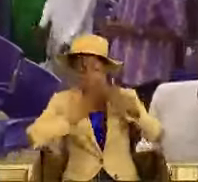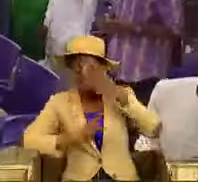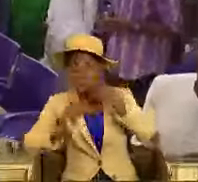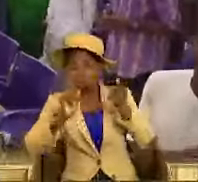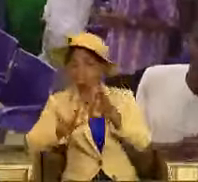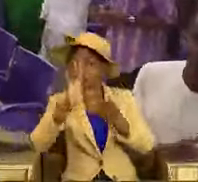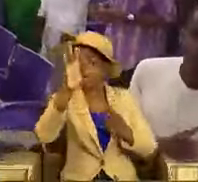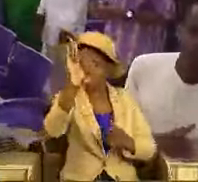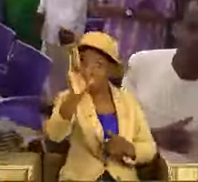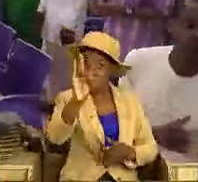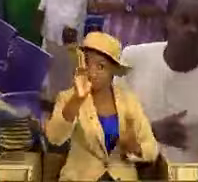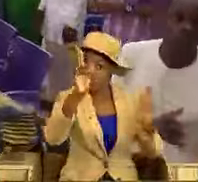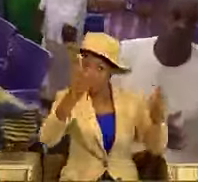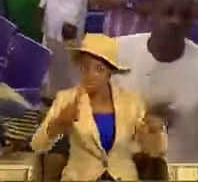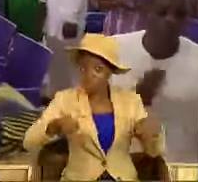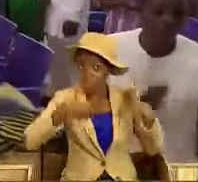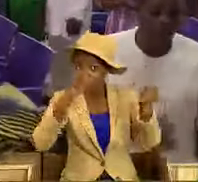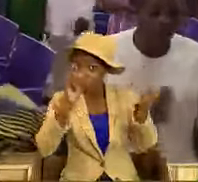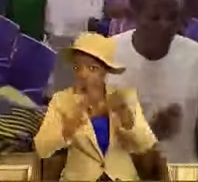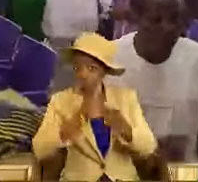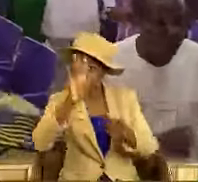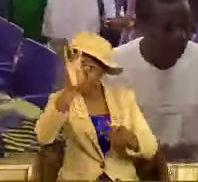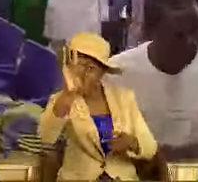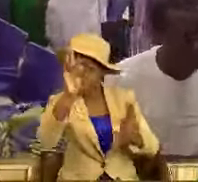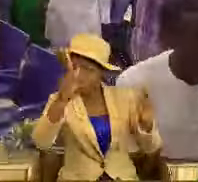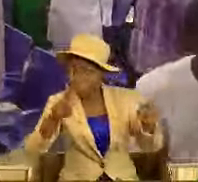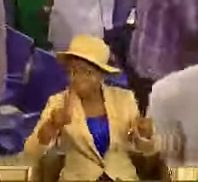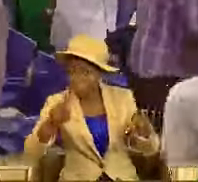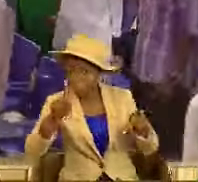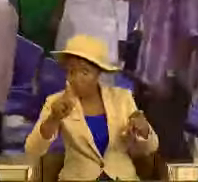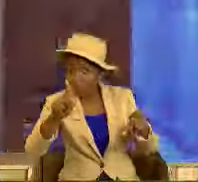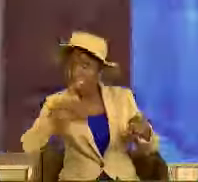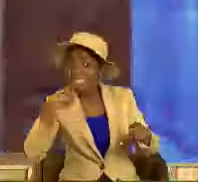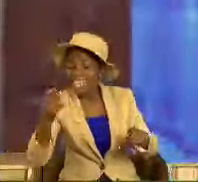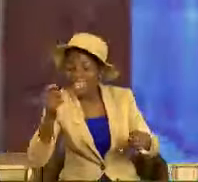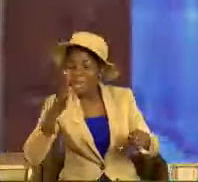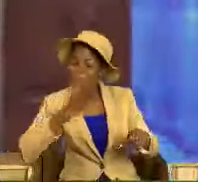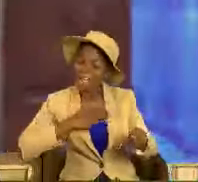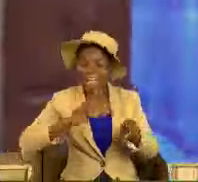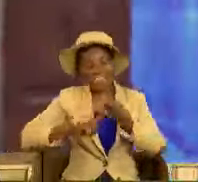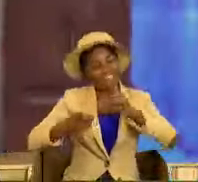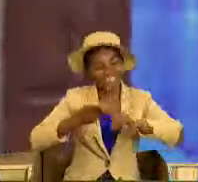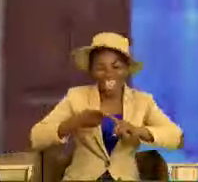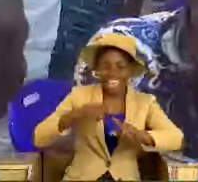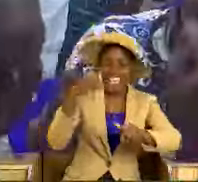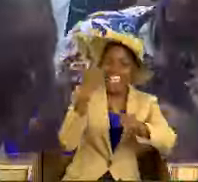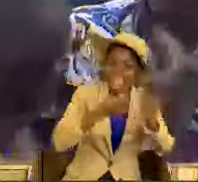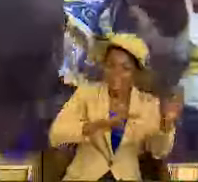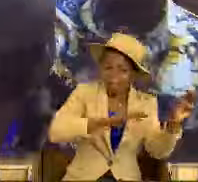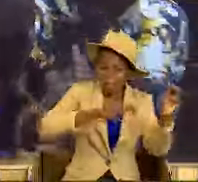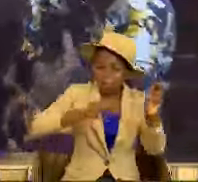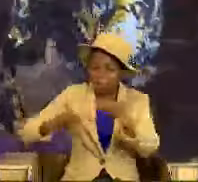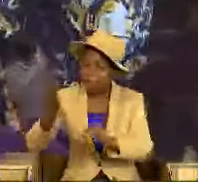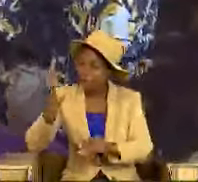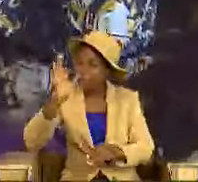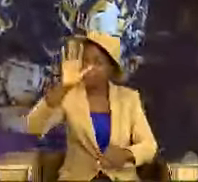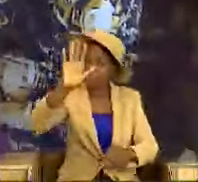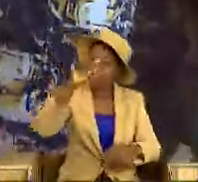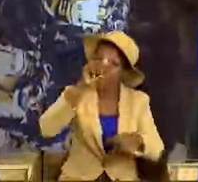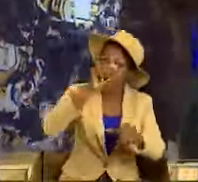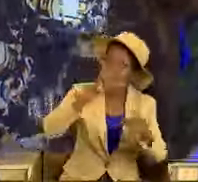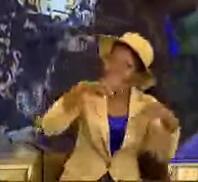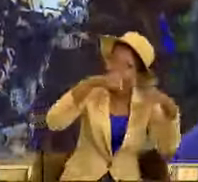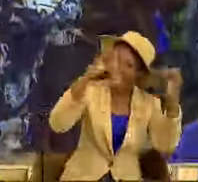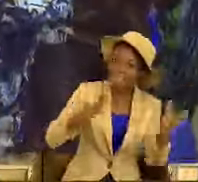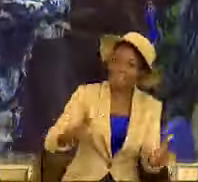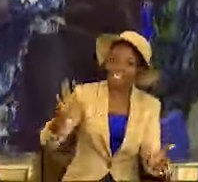people go to some people say my friend every move of your enemies shall